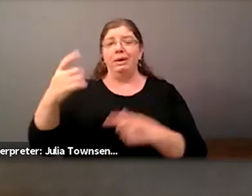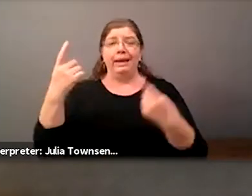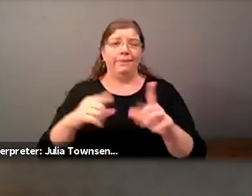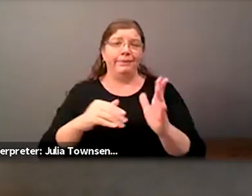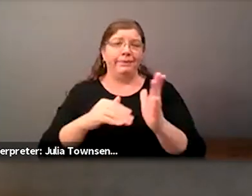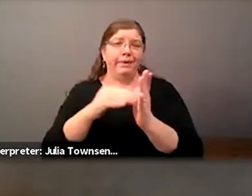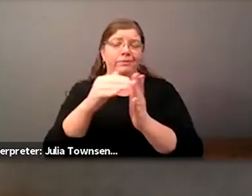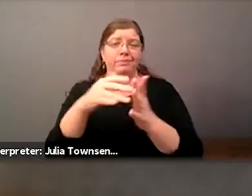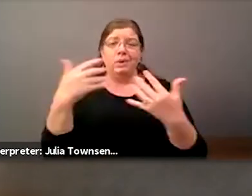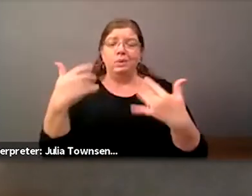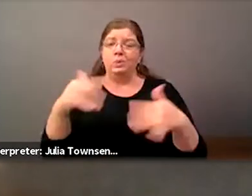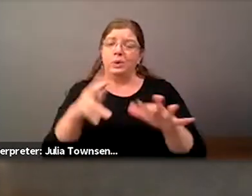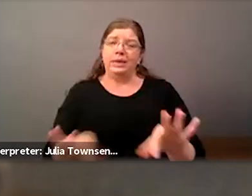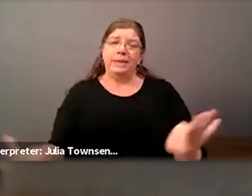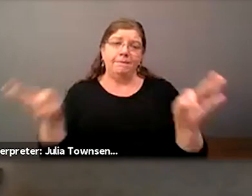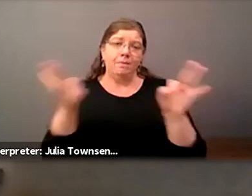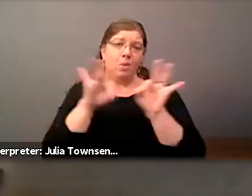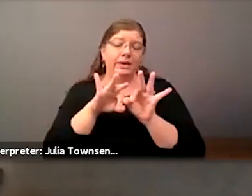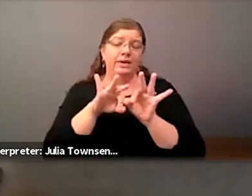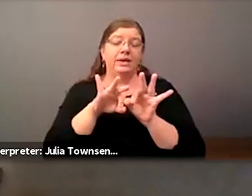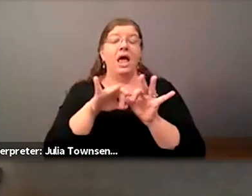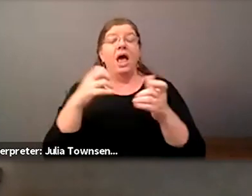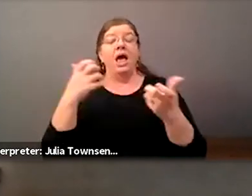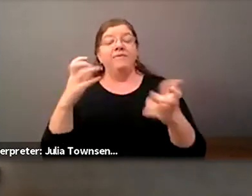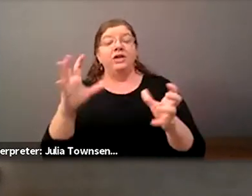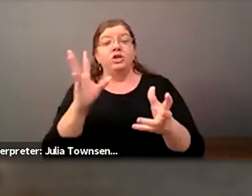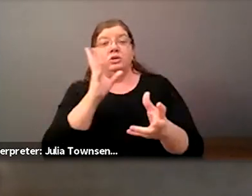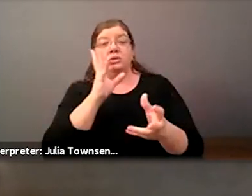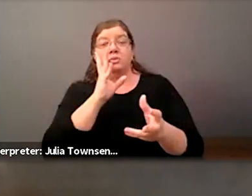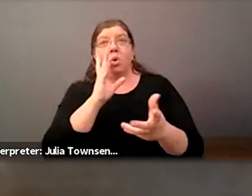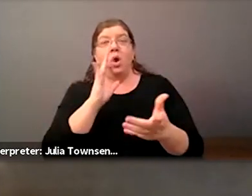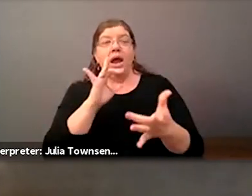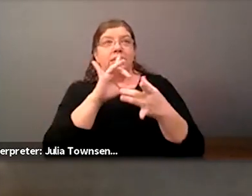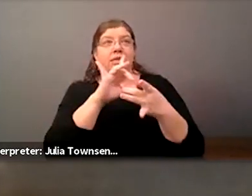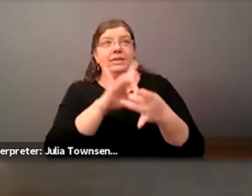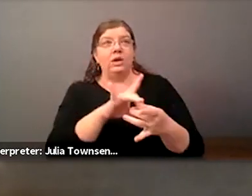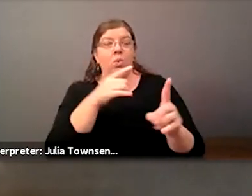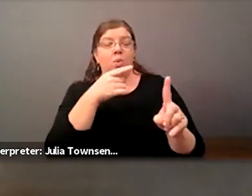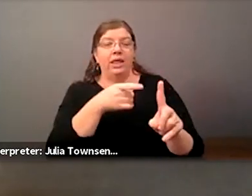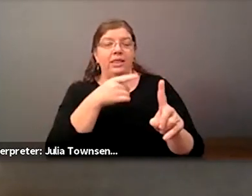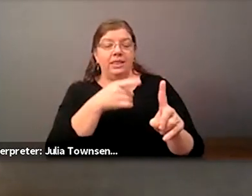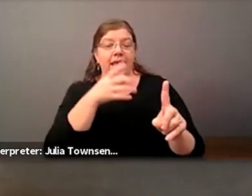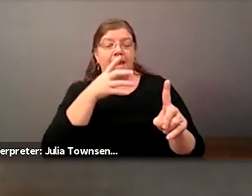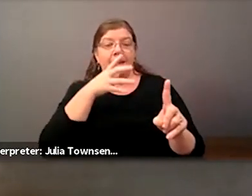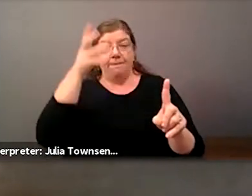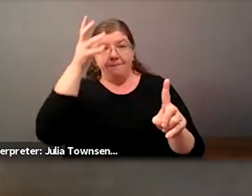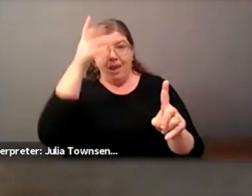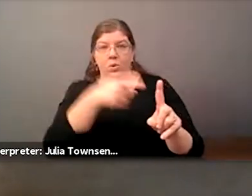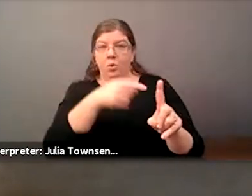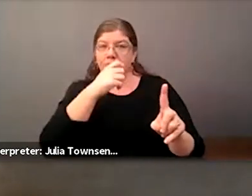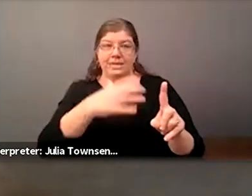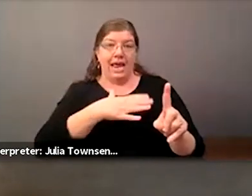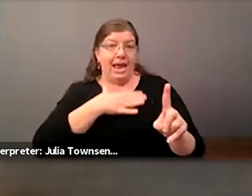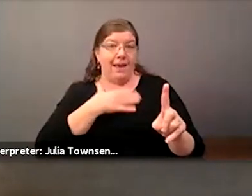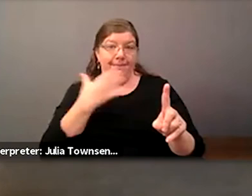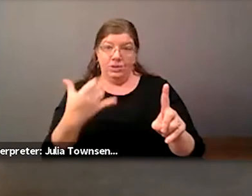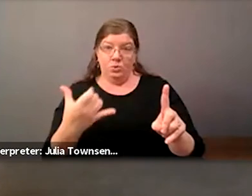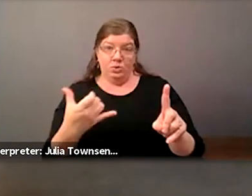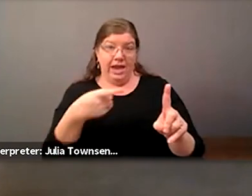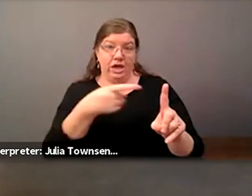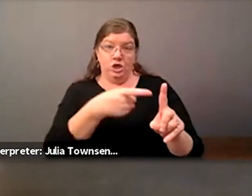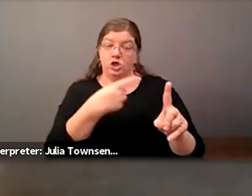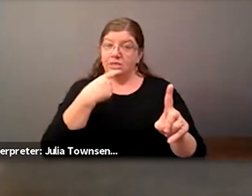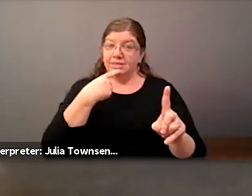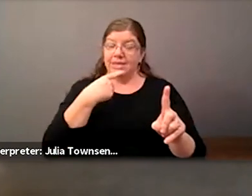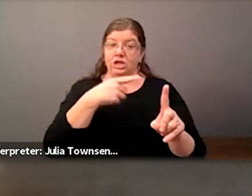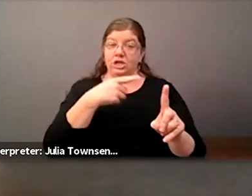this is so important and i i spoke with a all right connected with a a parent who wasn't so happy today and she said that